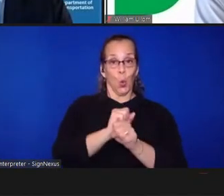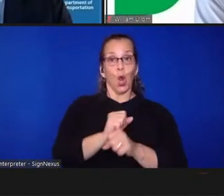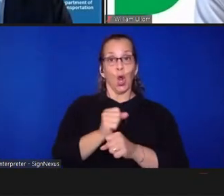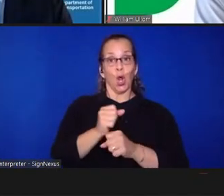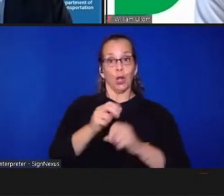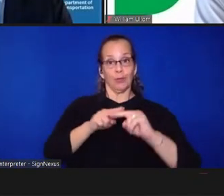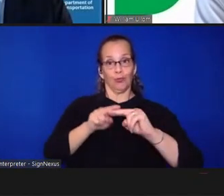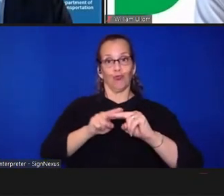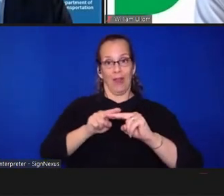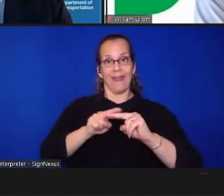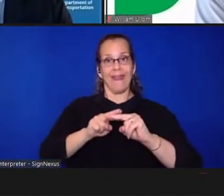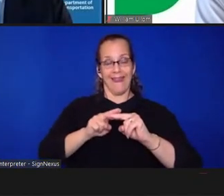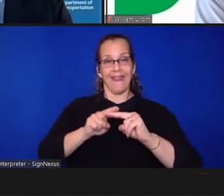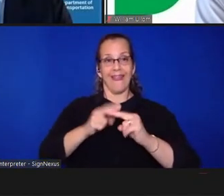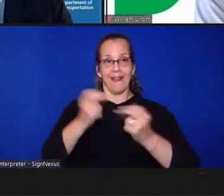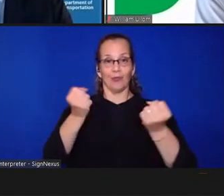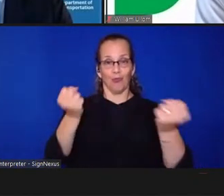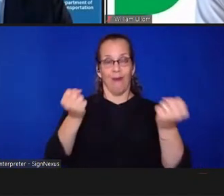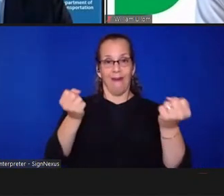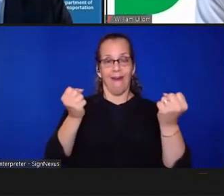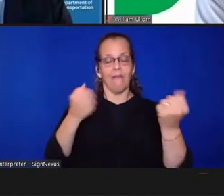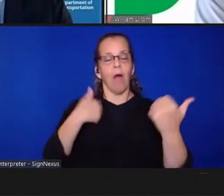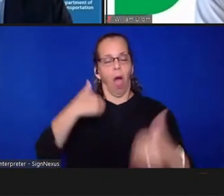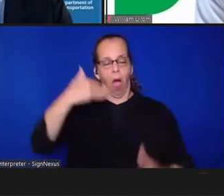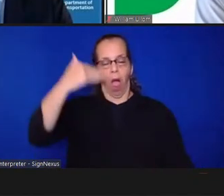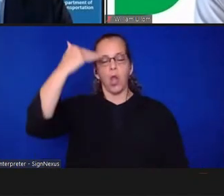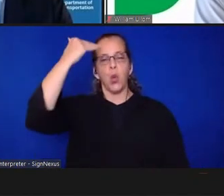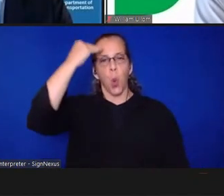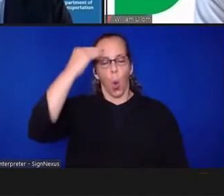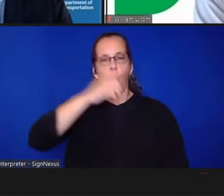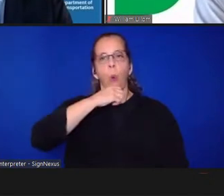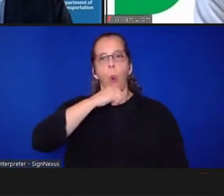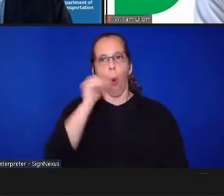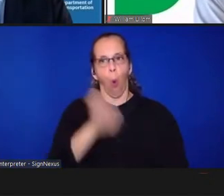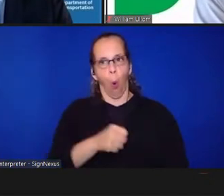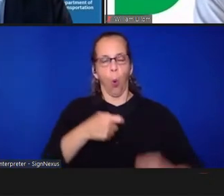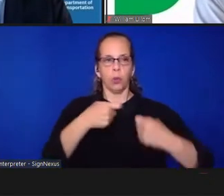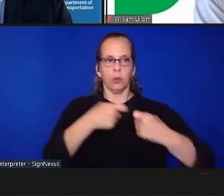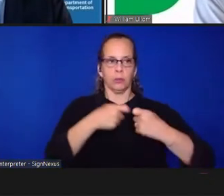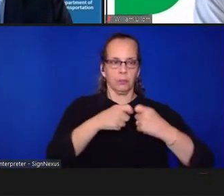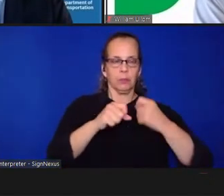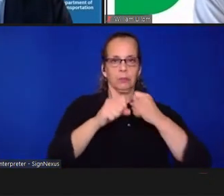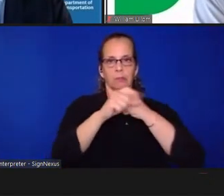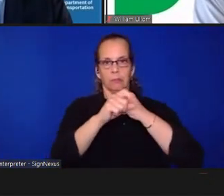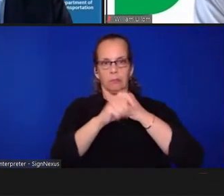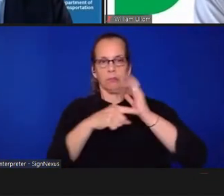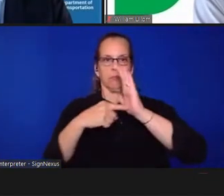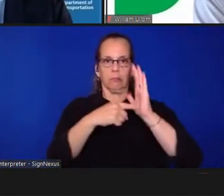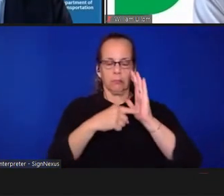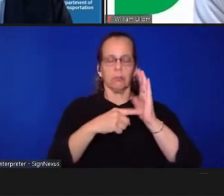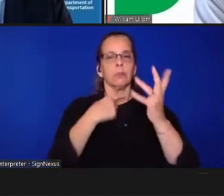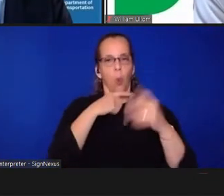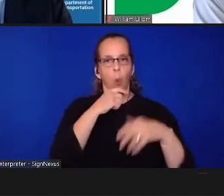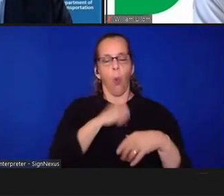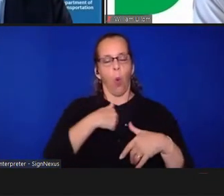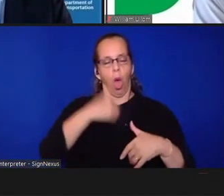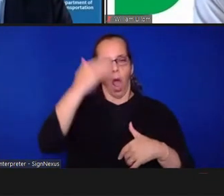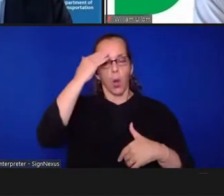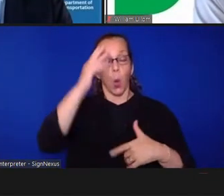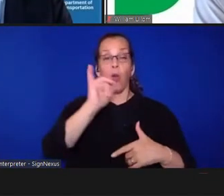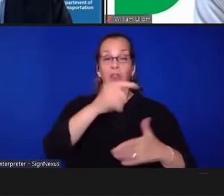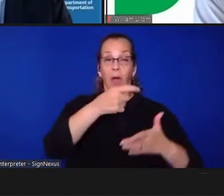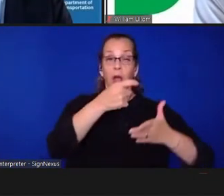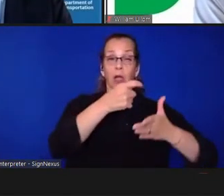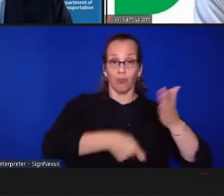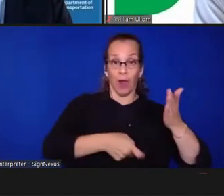some of the signals and systems are they need upgrades and the funds that congestion pricing will bring in will help